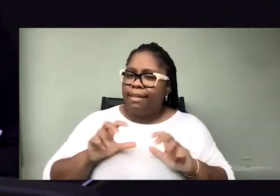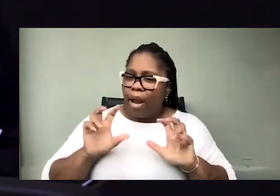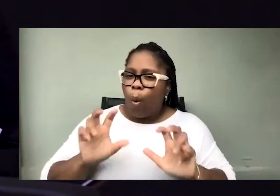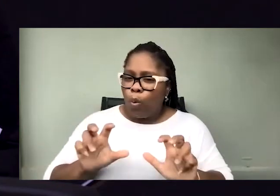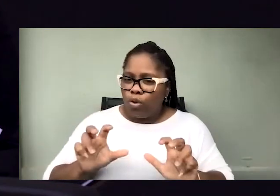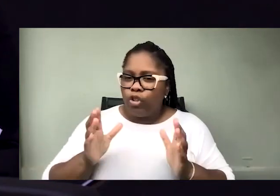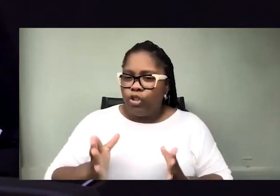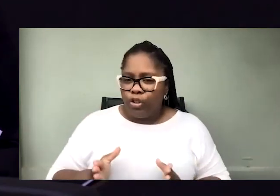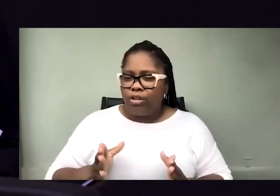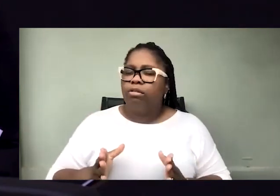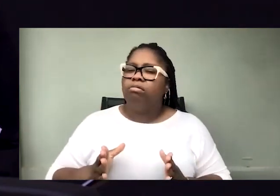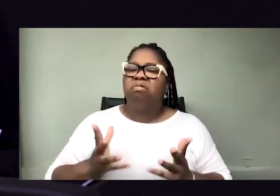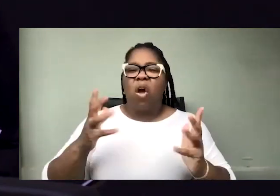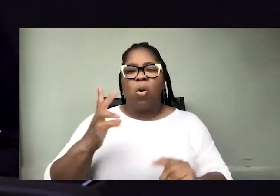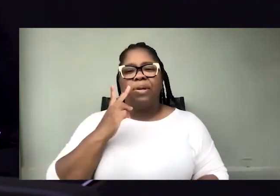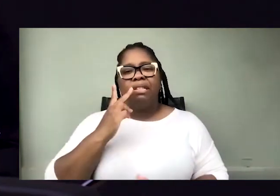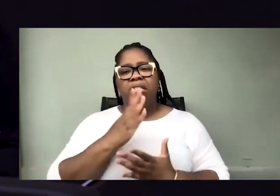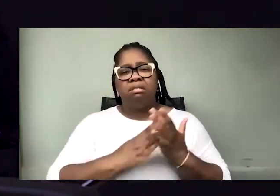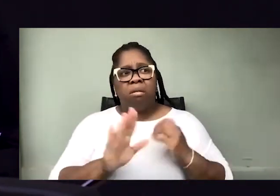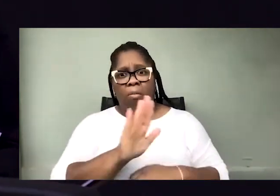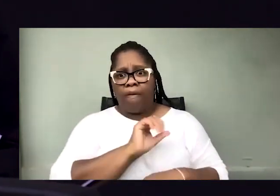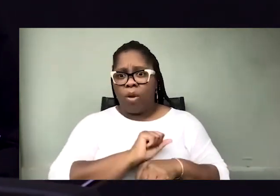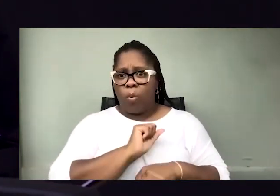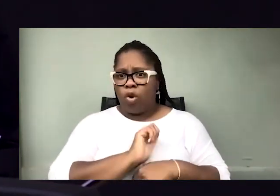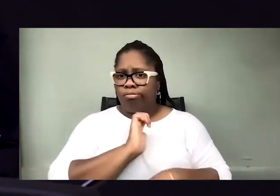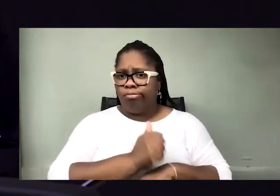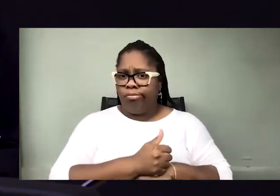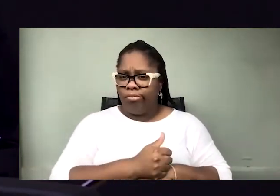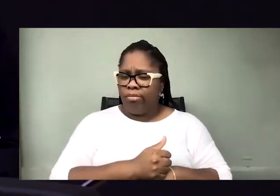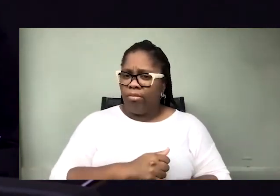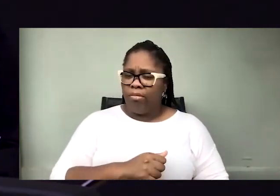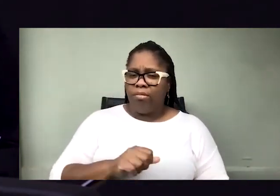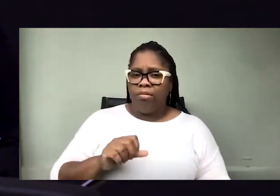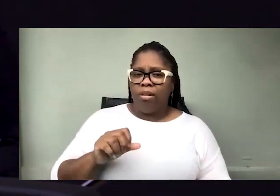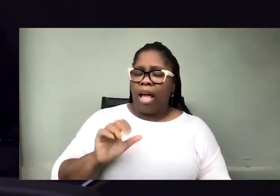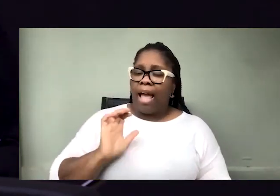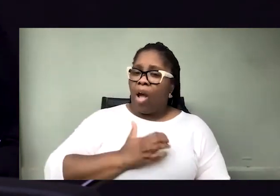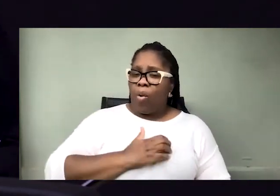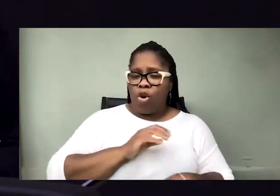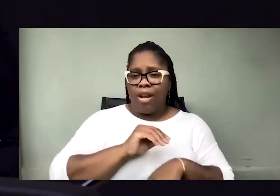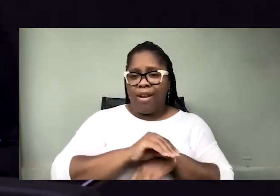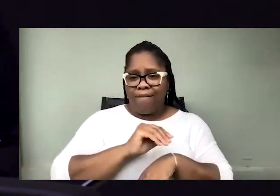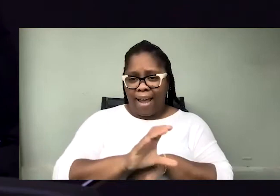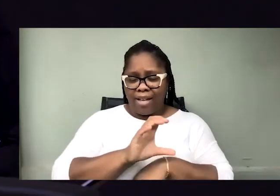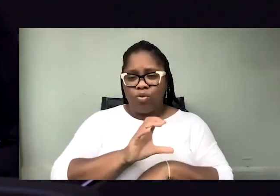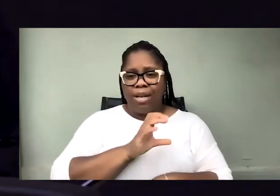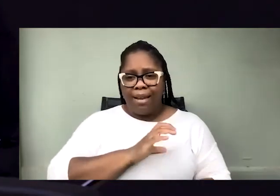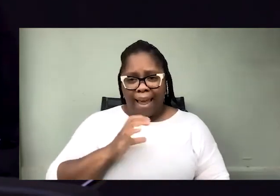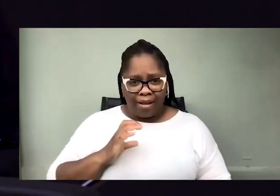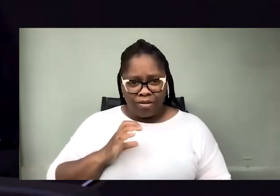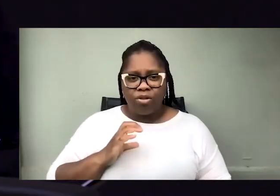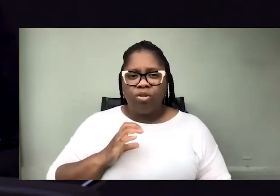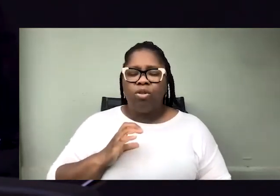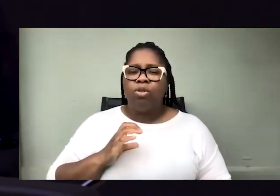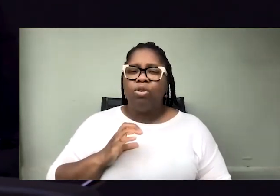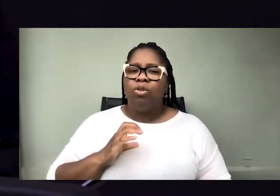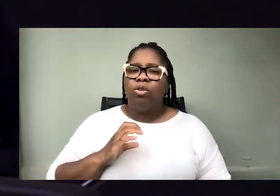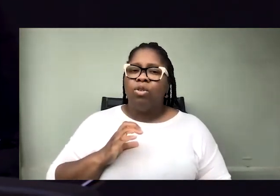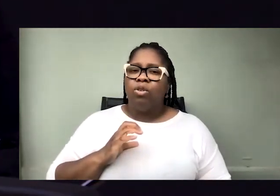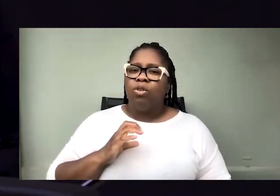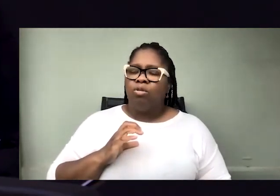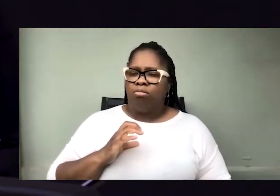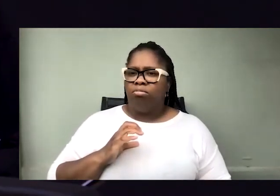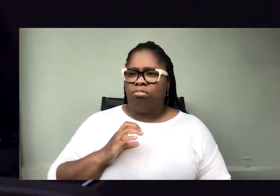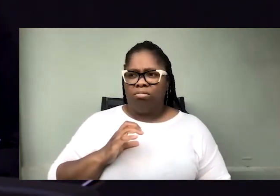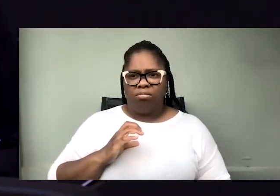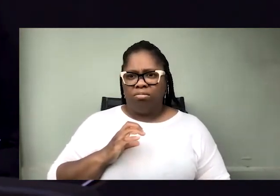We've already seen some of the work in action. SCAC, our advisory council, they have gone so far as to